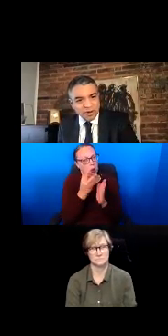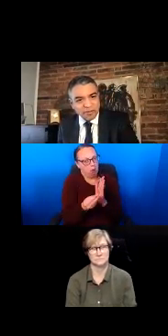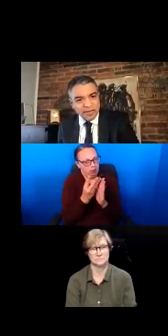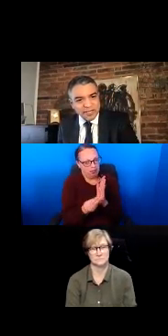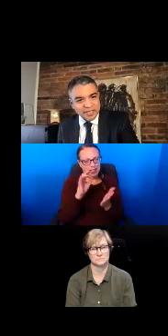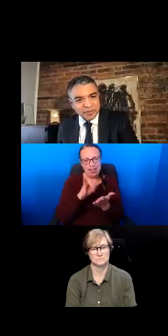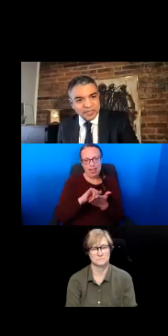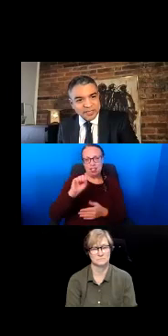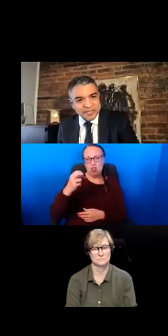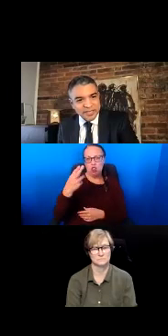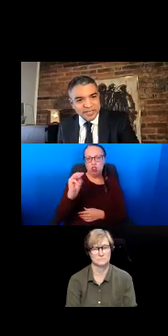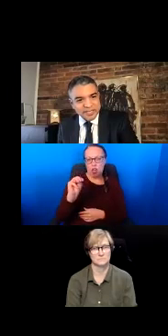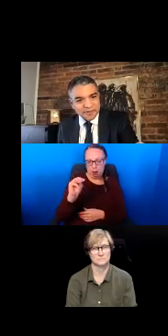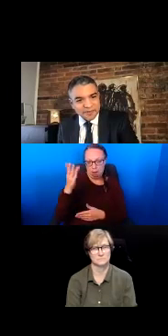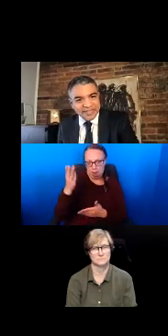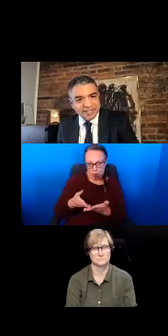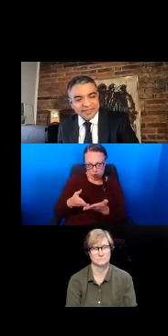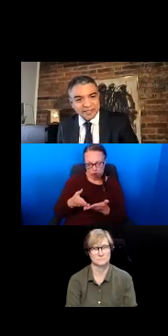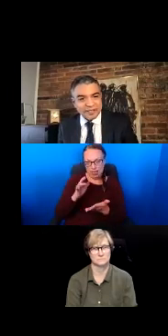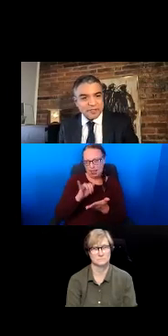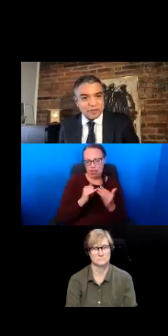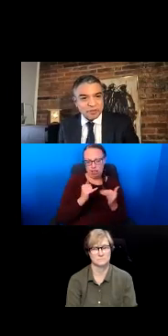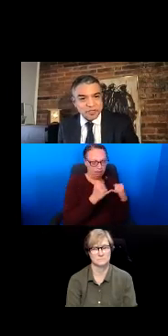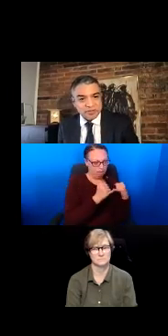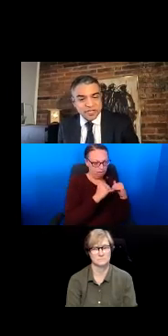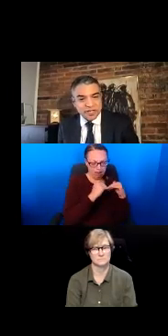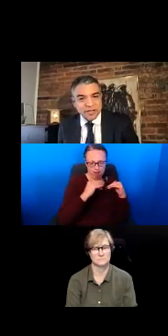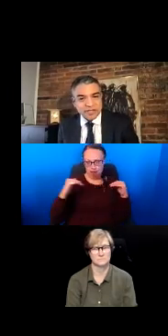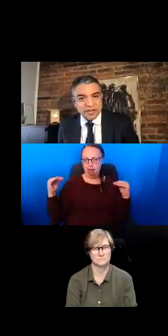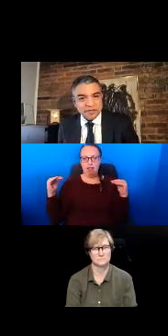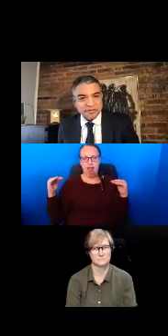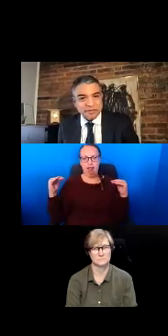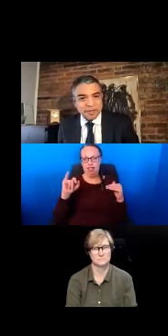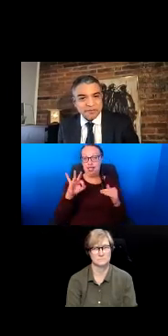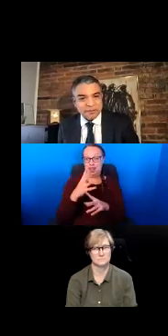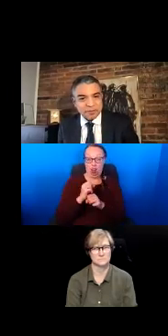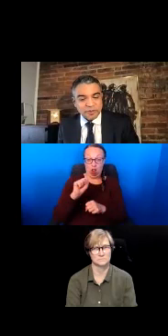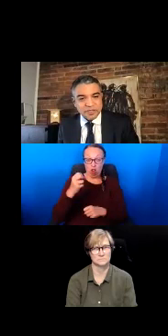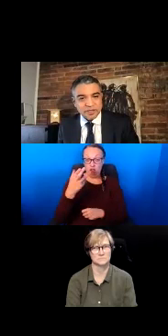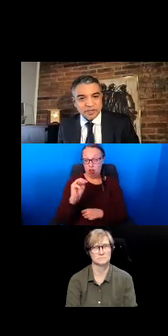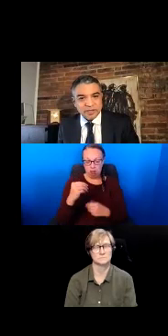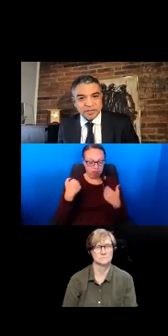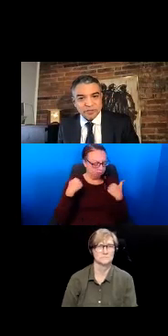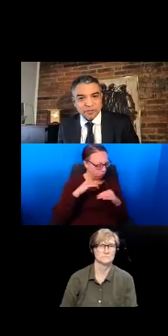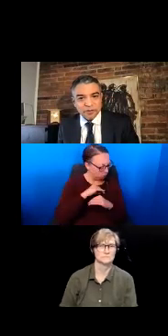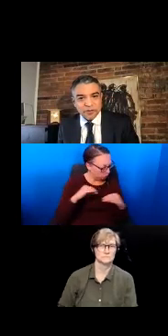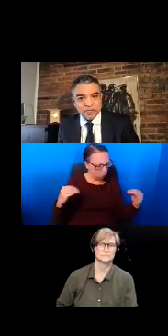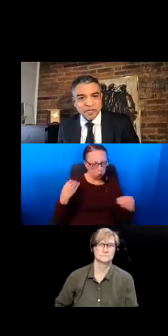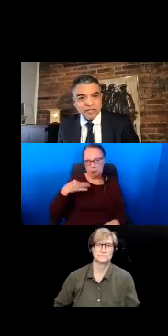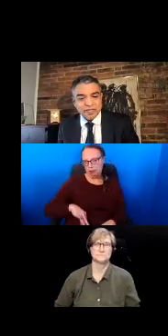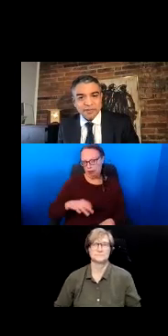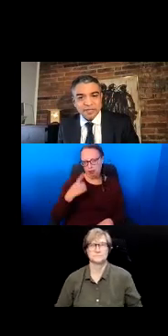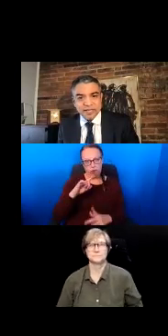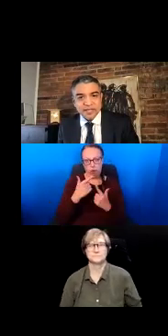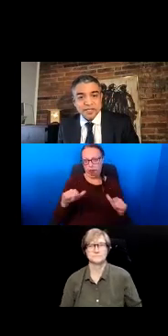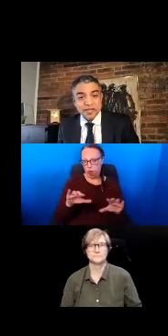sham arm. And I can tell you that it is a flat line, that individuals who receive sham did not receive any benefit with respect to their language performance in